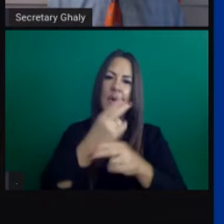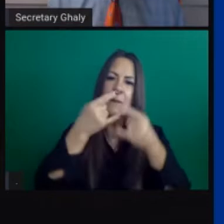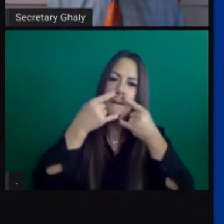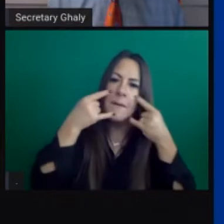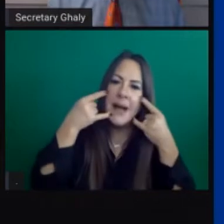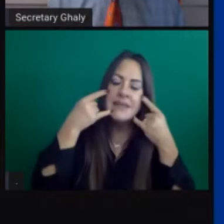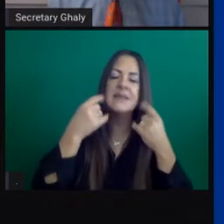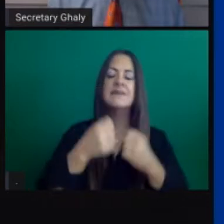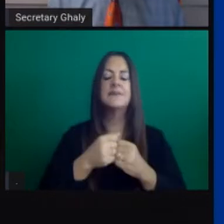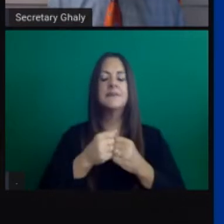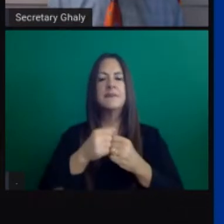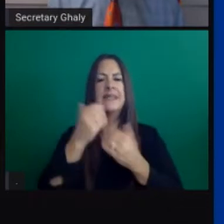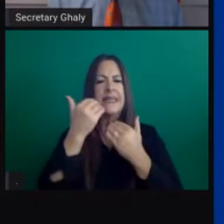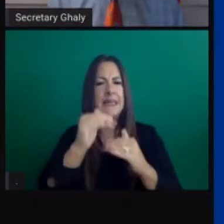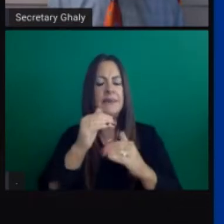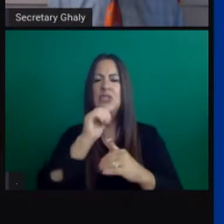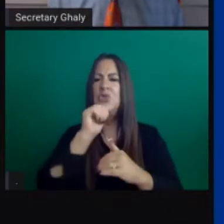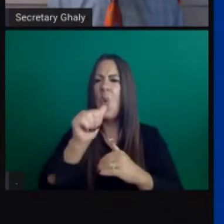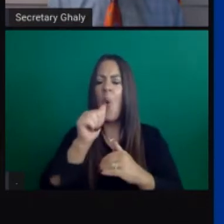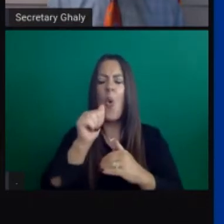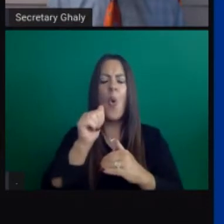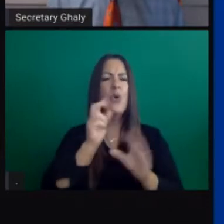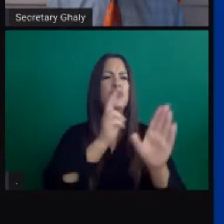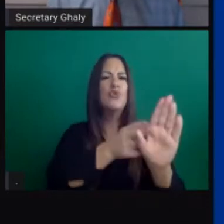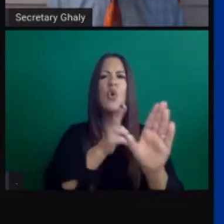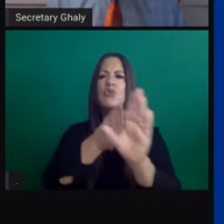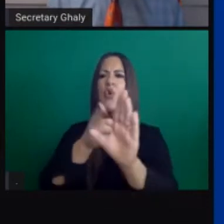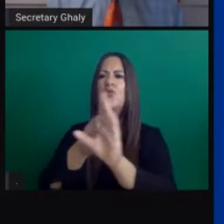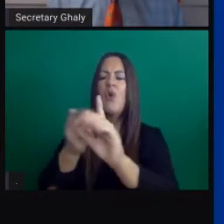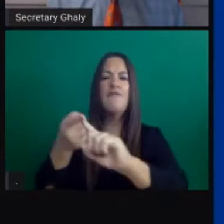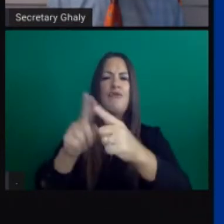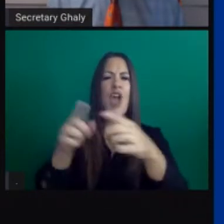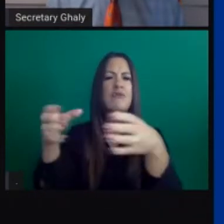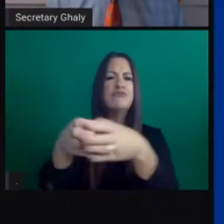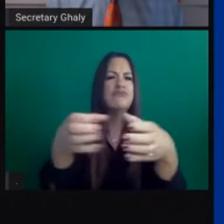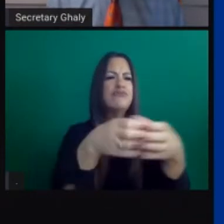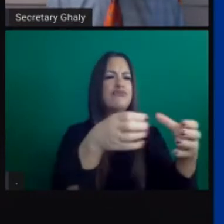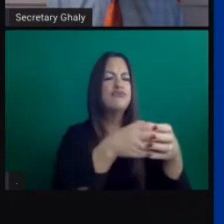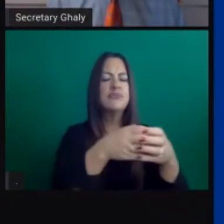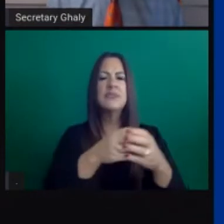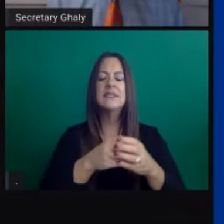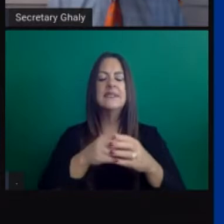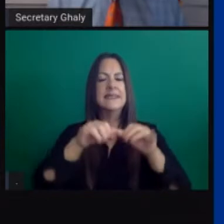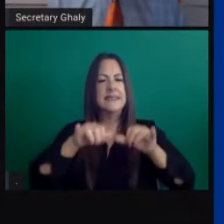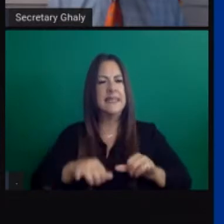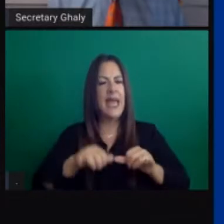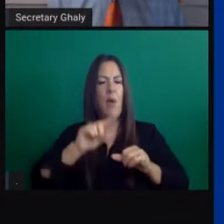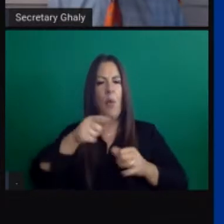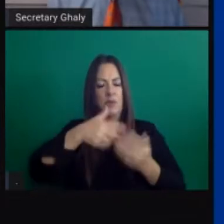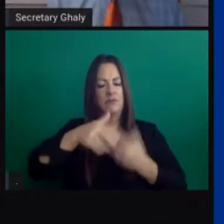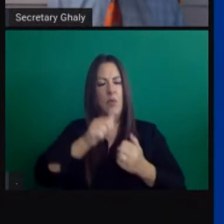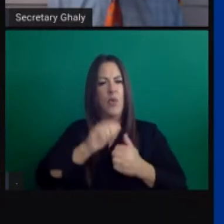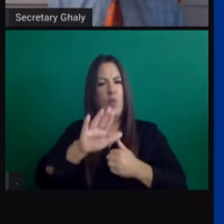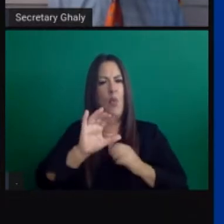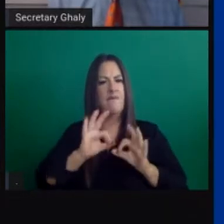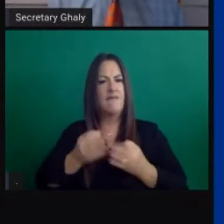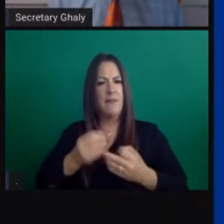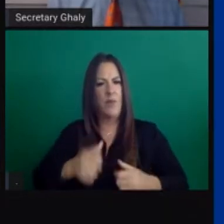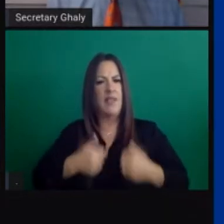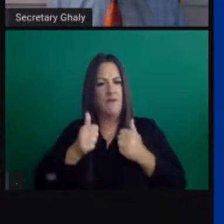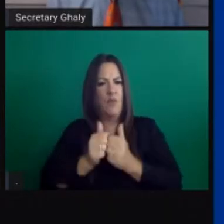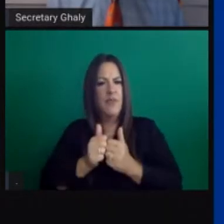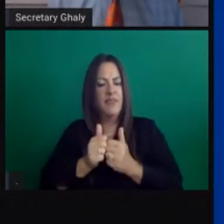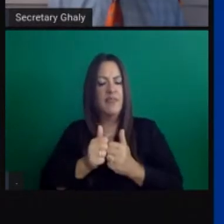not gathering with those outside of your household to keep the spread down. There's still a tremendous amount of COVID in our